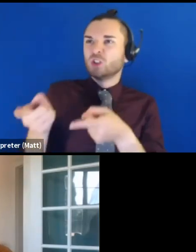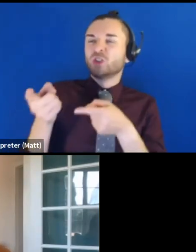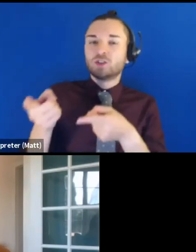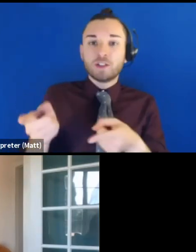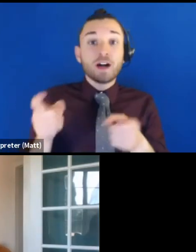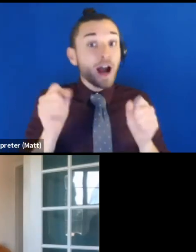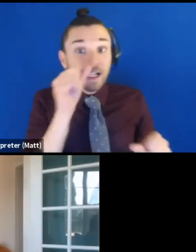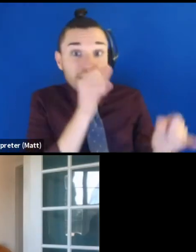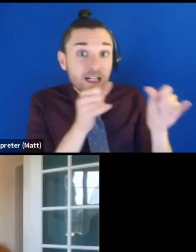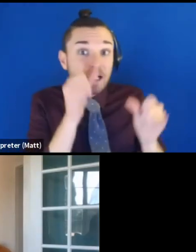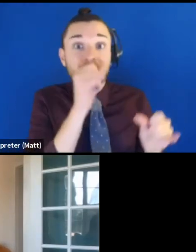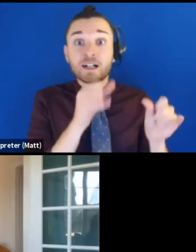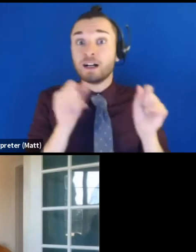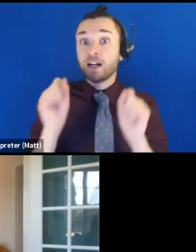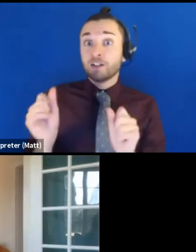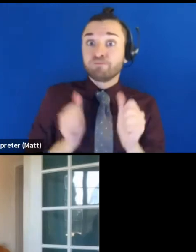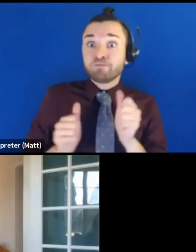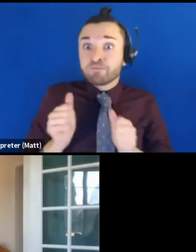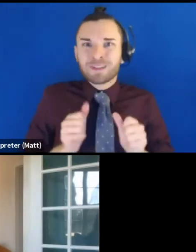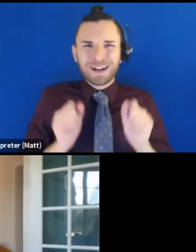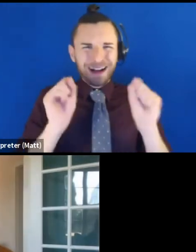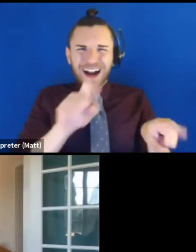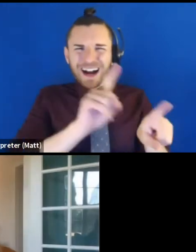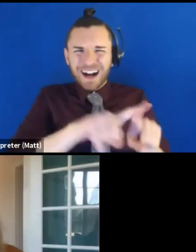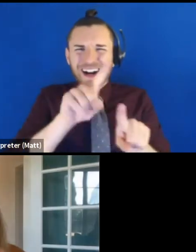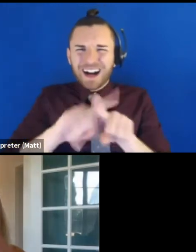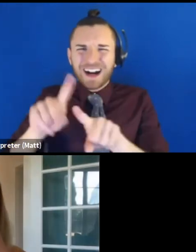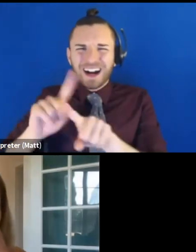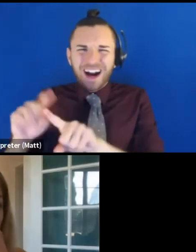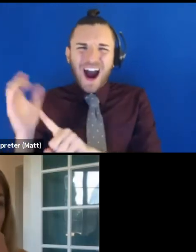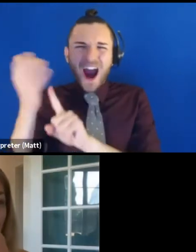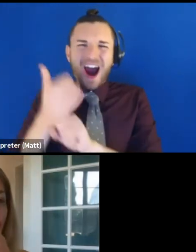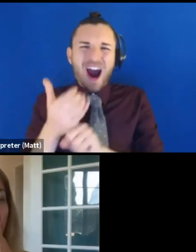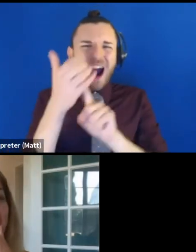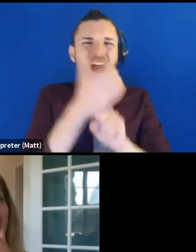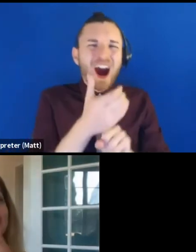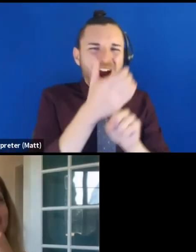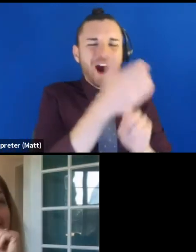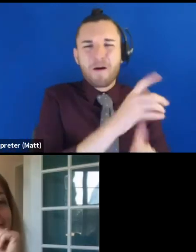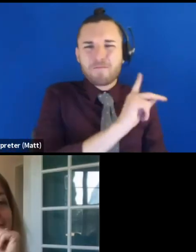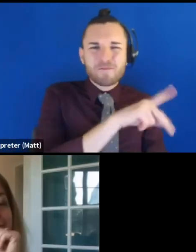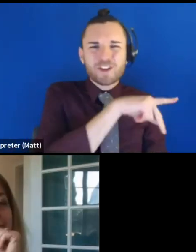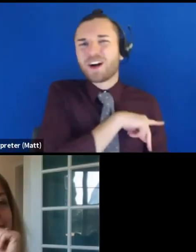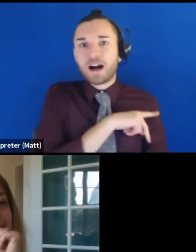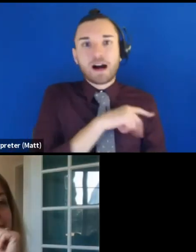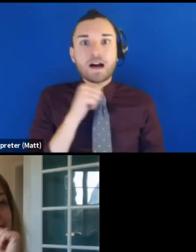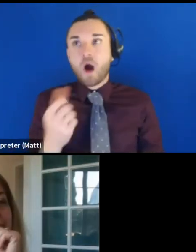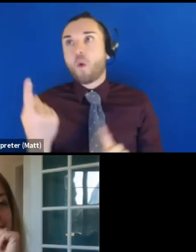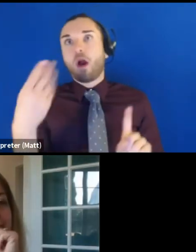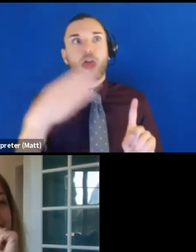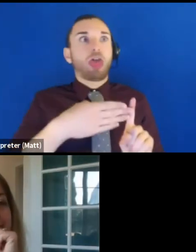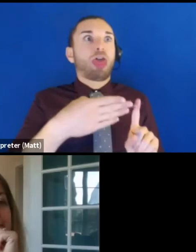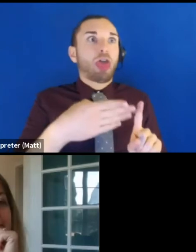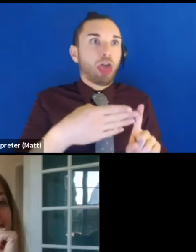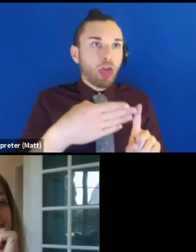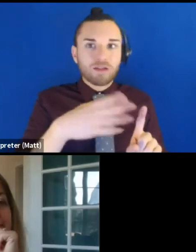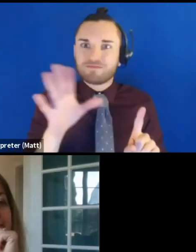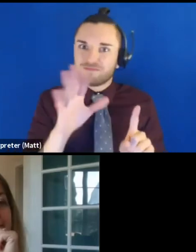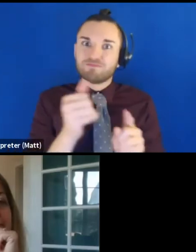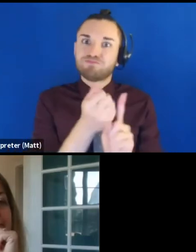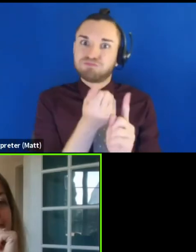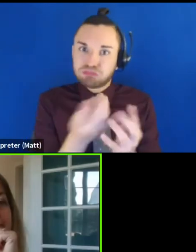And that's what happens when you get more than one person as a mirror. You actually get to be